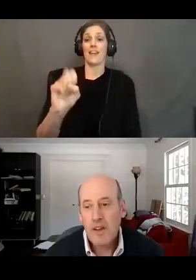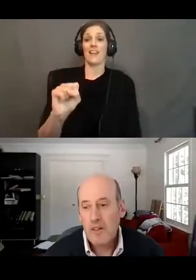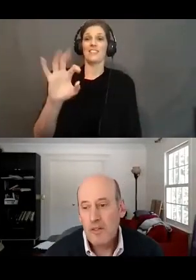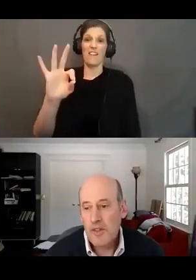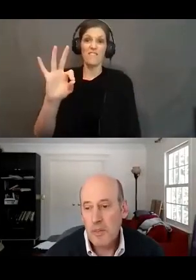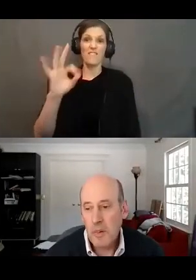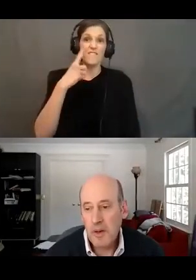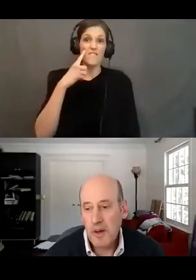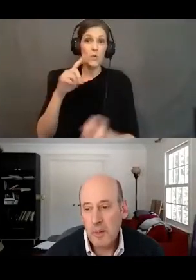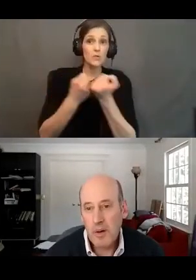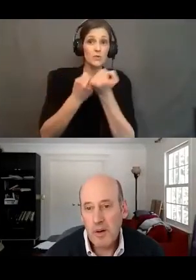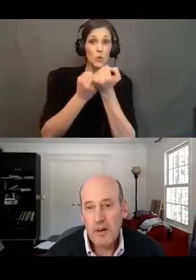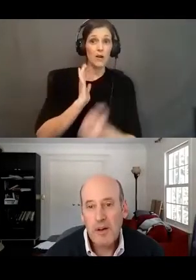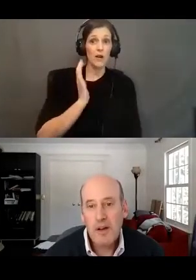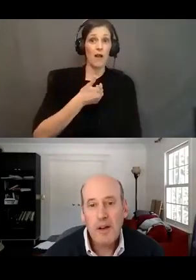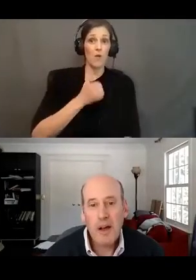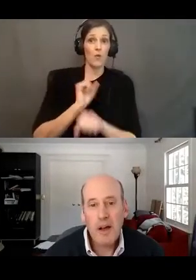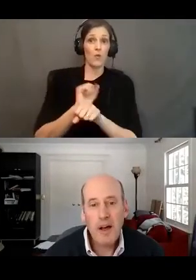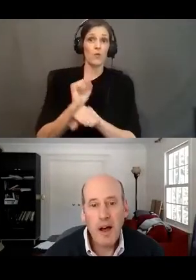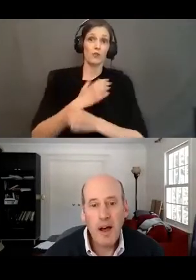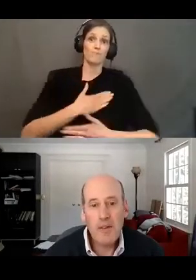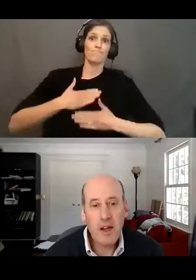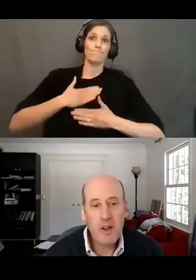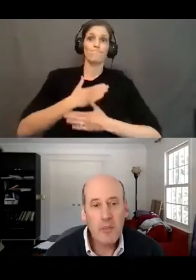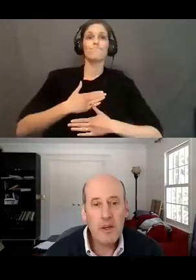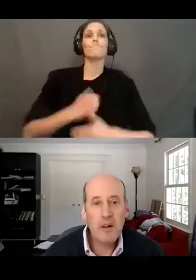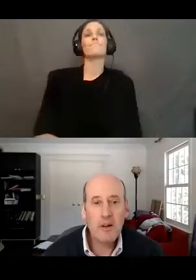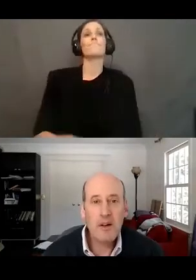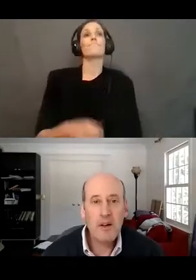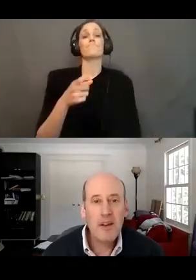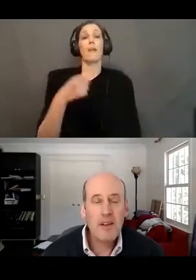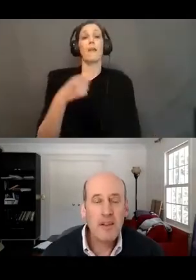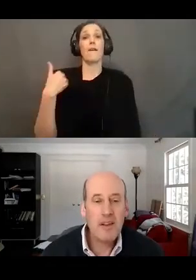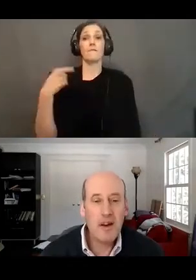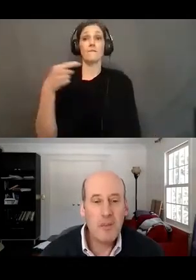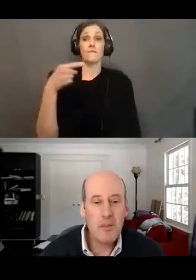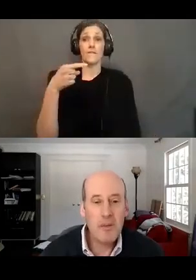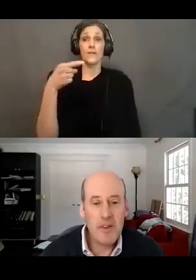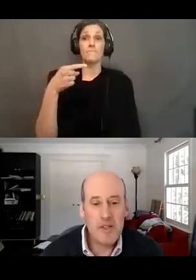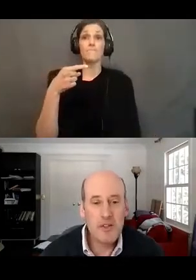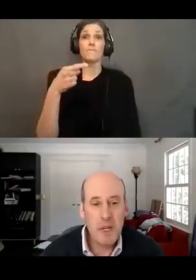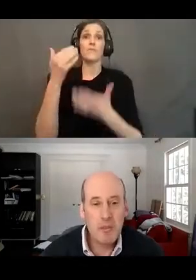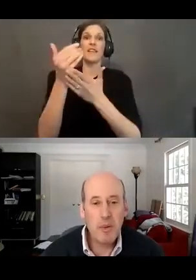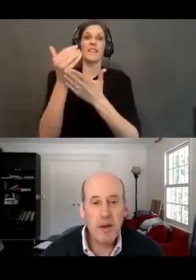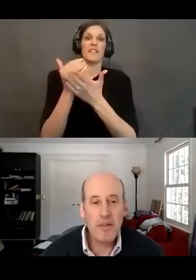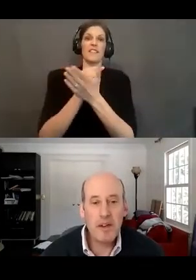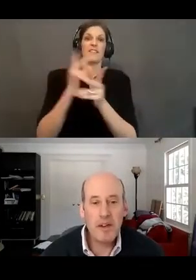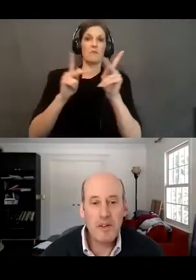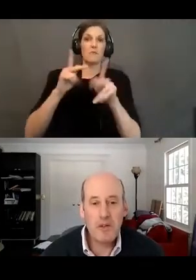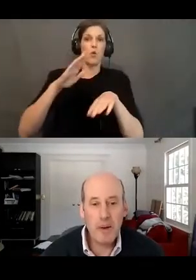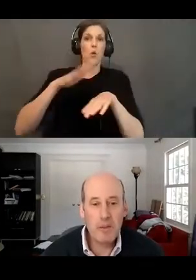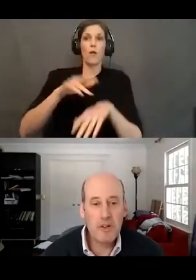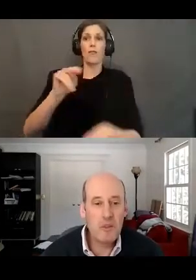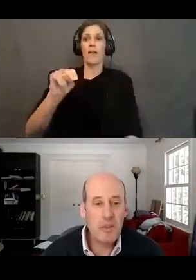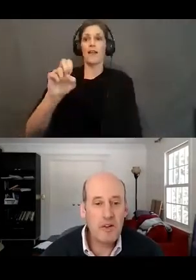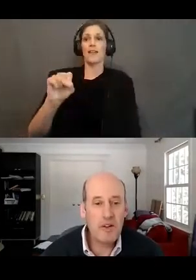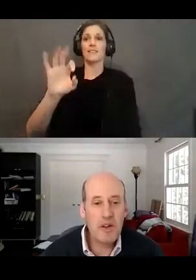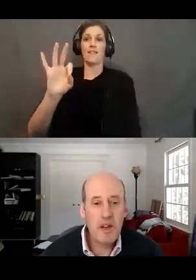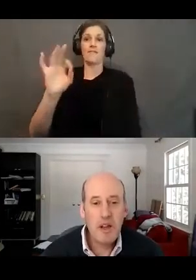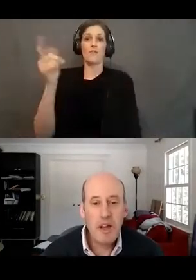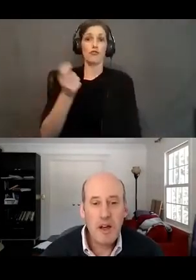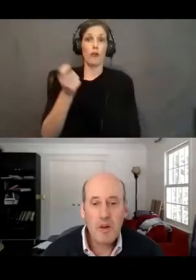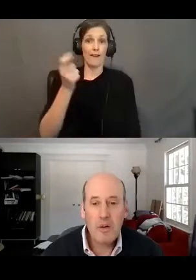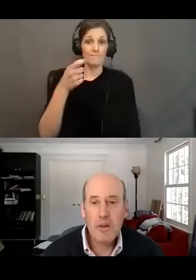NSF for supporting our work. I've got up here the list of people on the NSF grant, which you